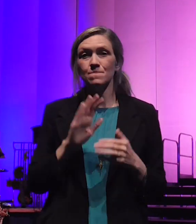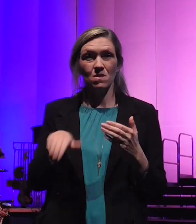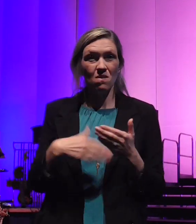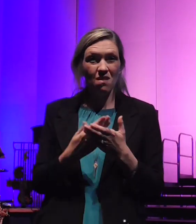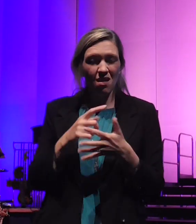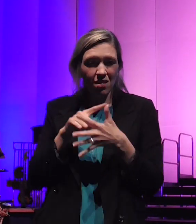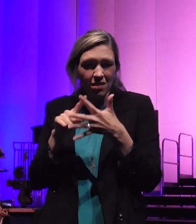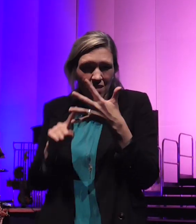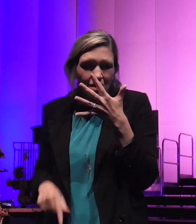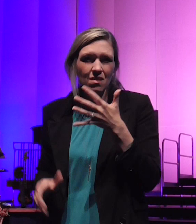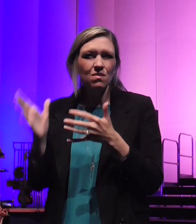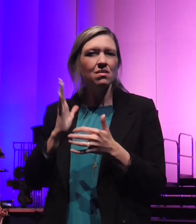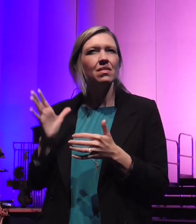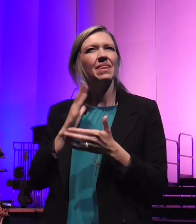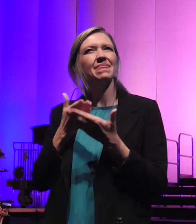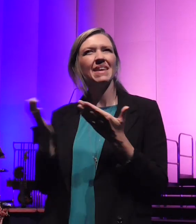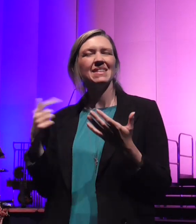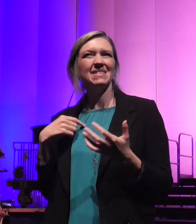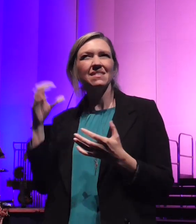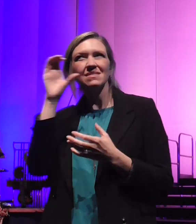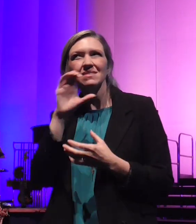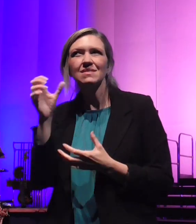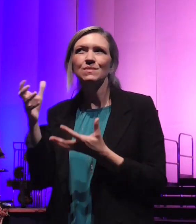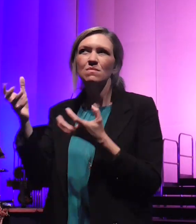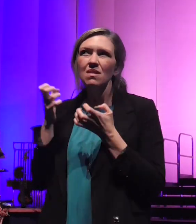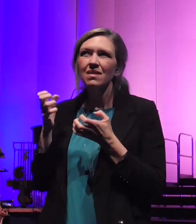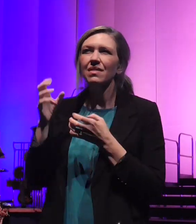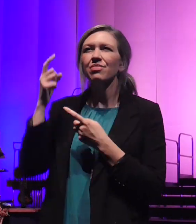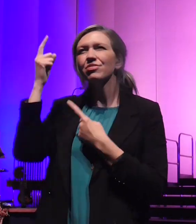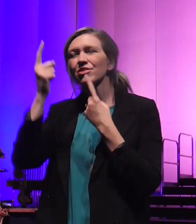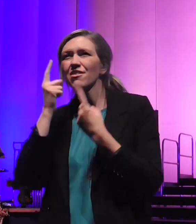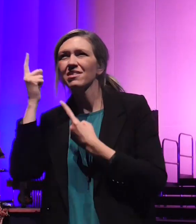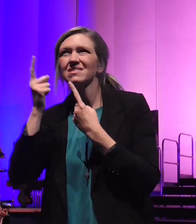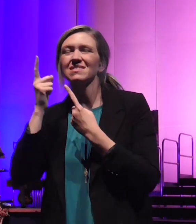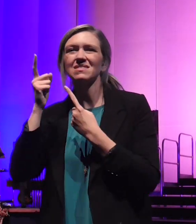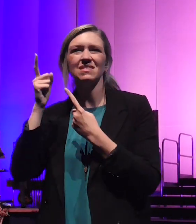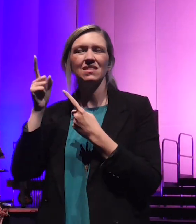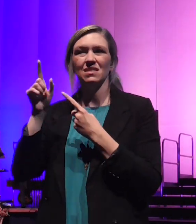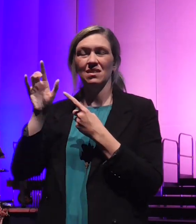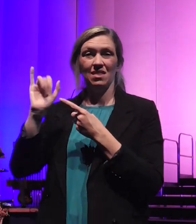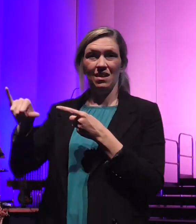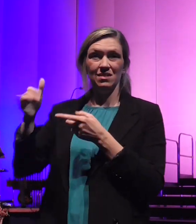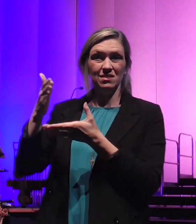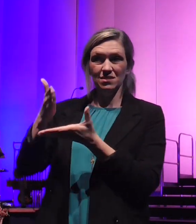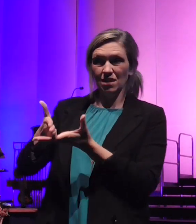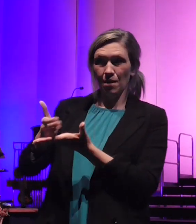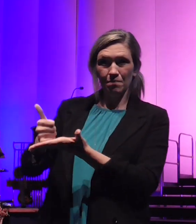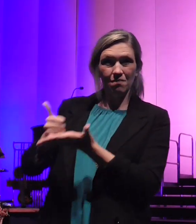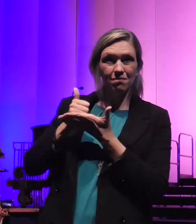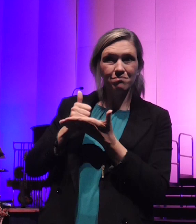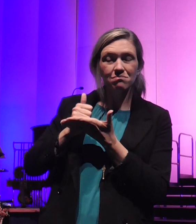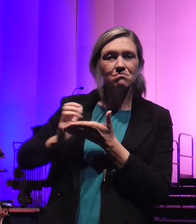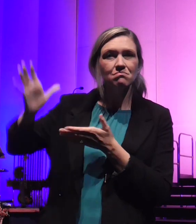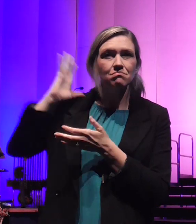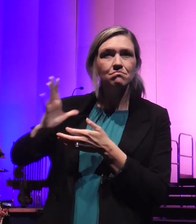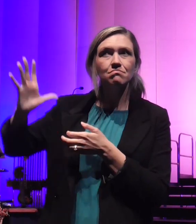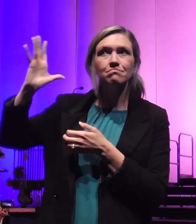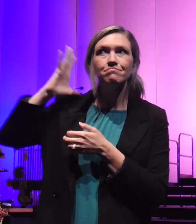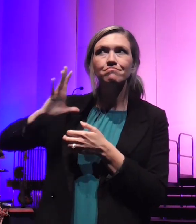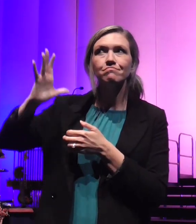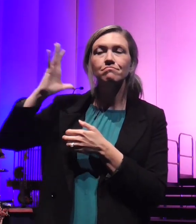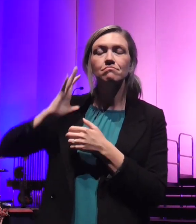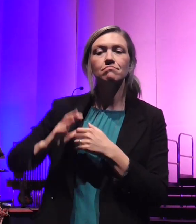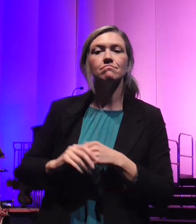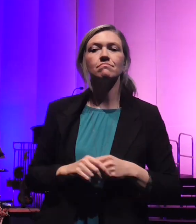Oh, things that I sought and the way that I thought stopped serving